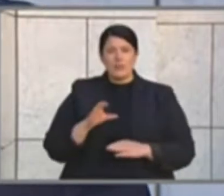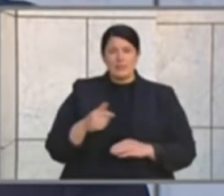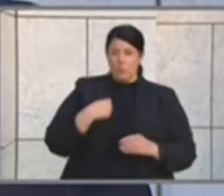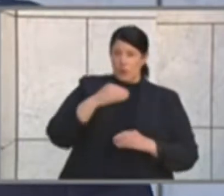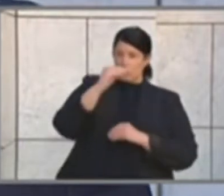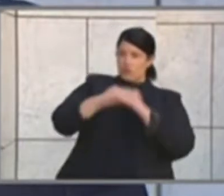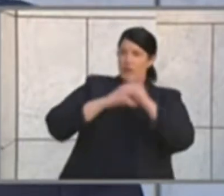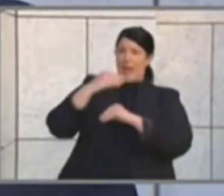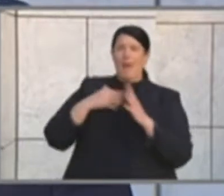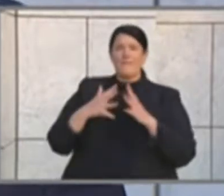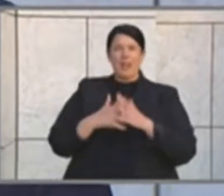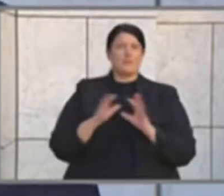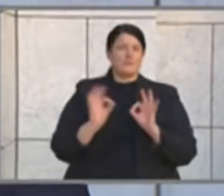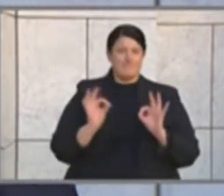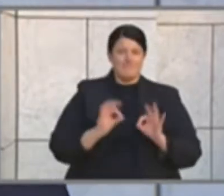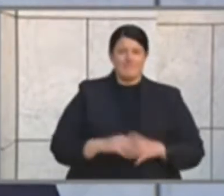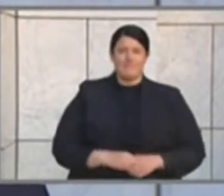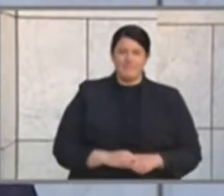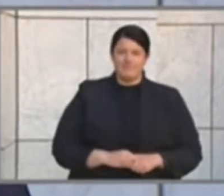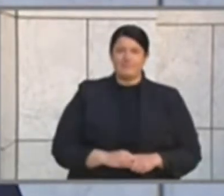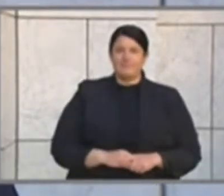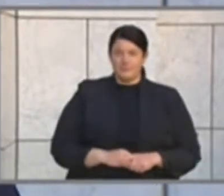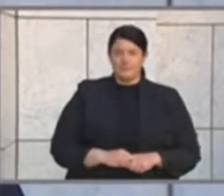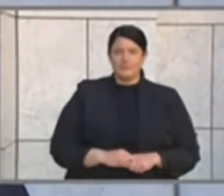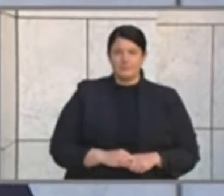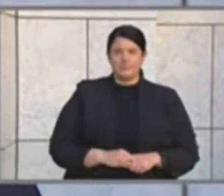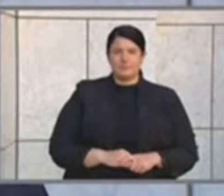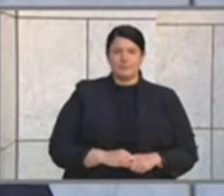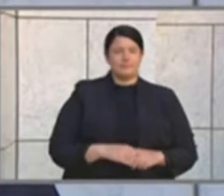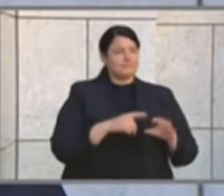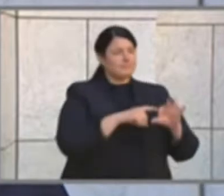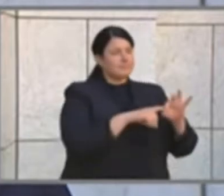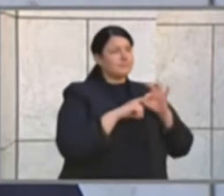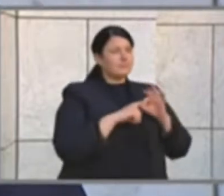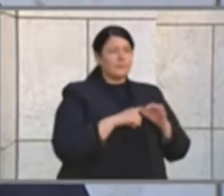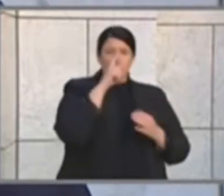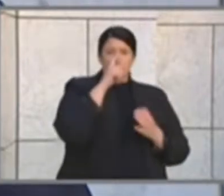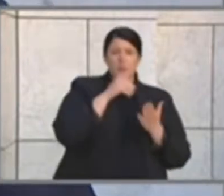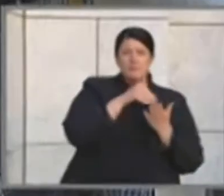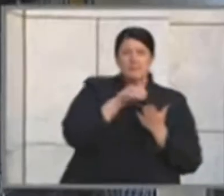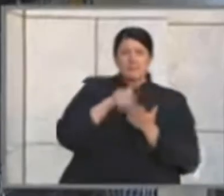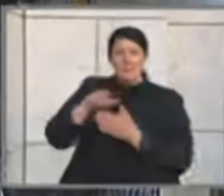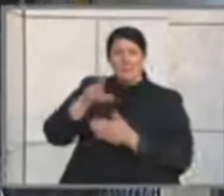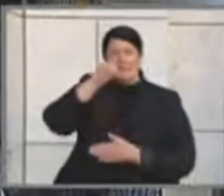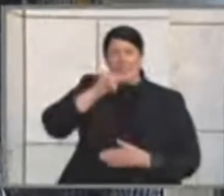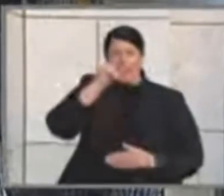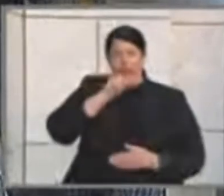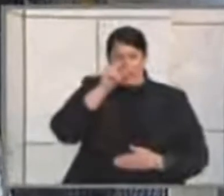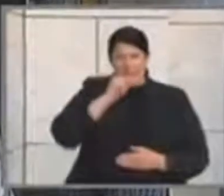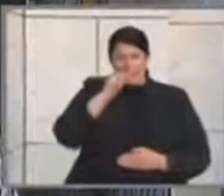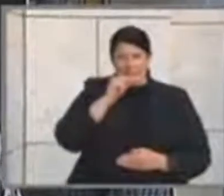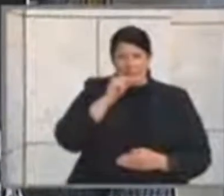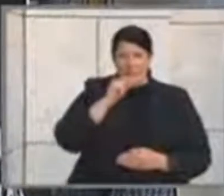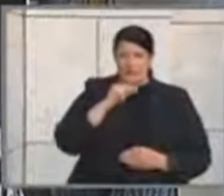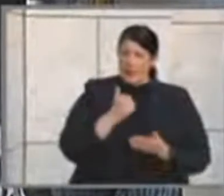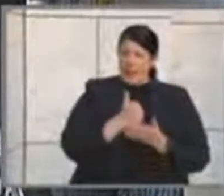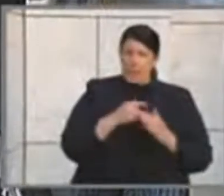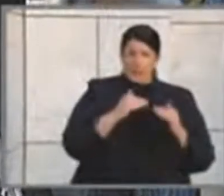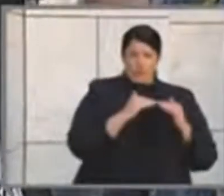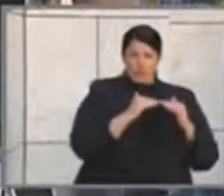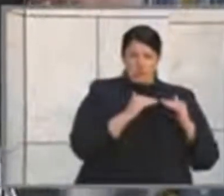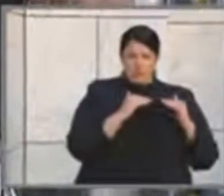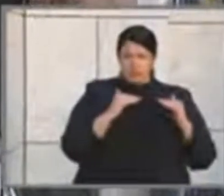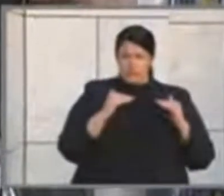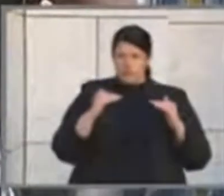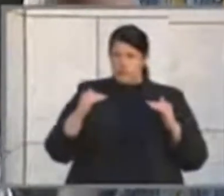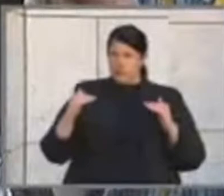our values. Just on the youth unemployment question, there was little movement in the youth unemployment rate even prior to the pandemic over the years that the